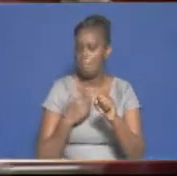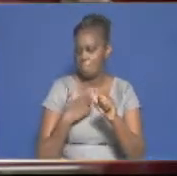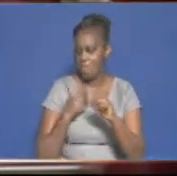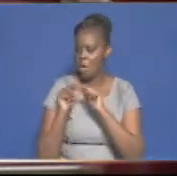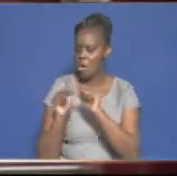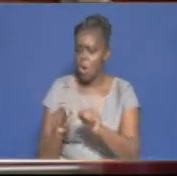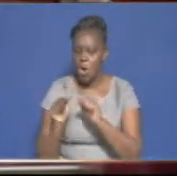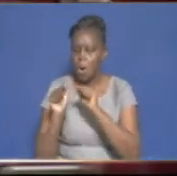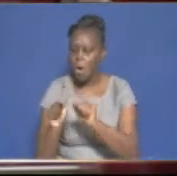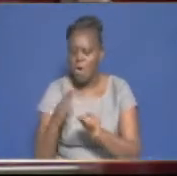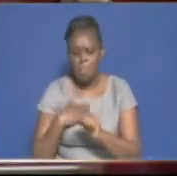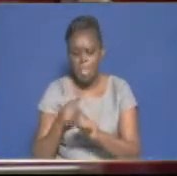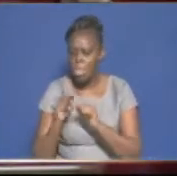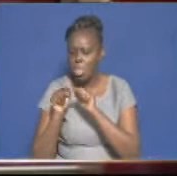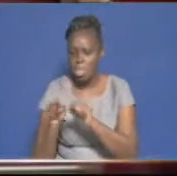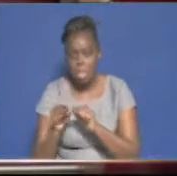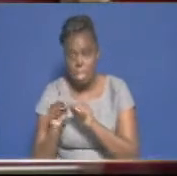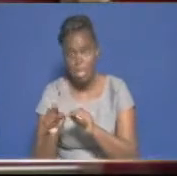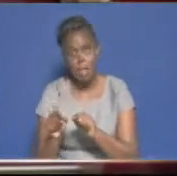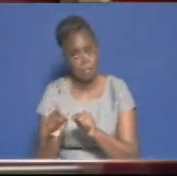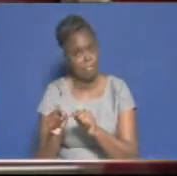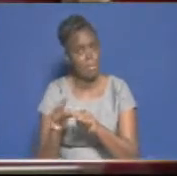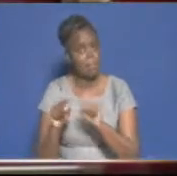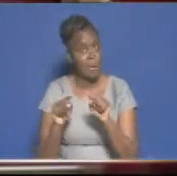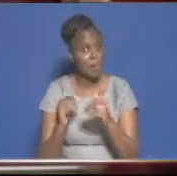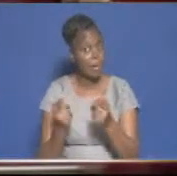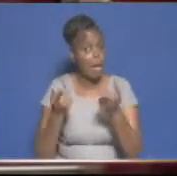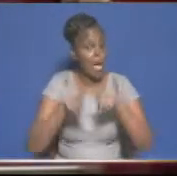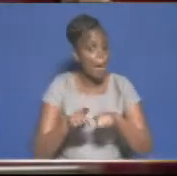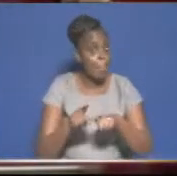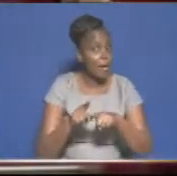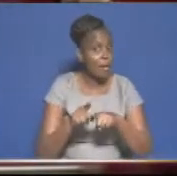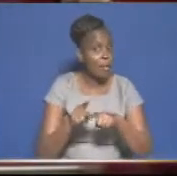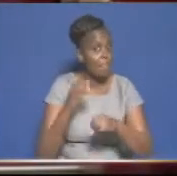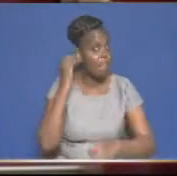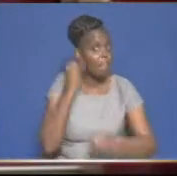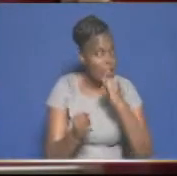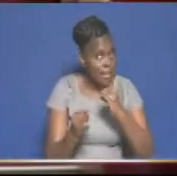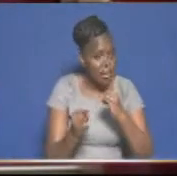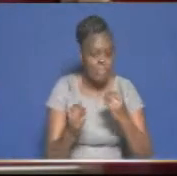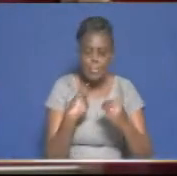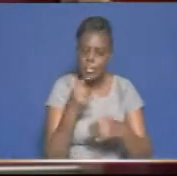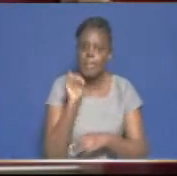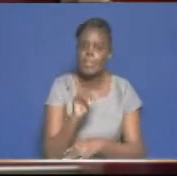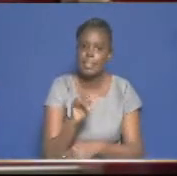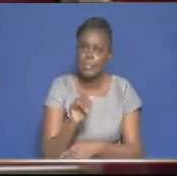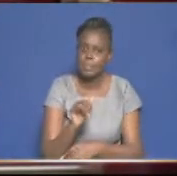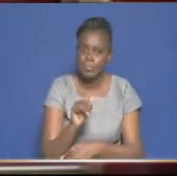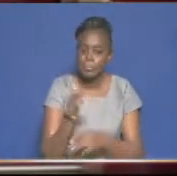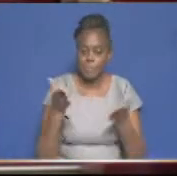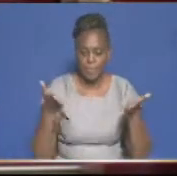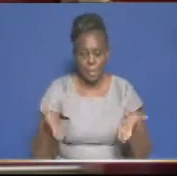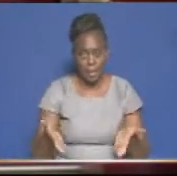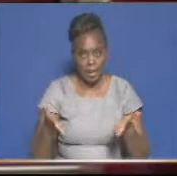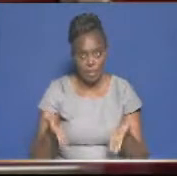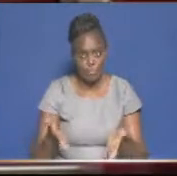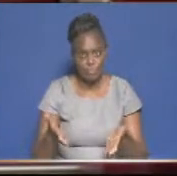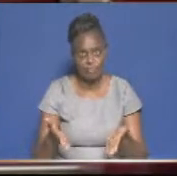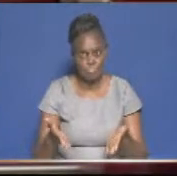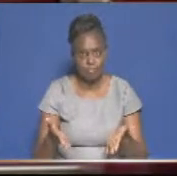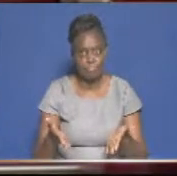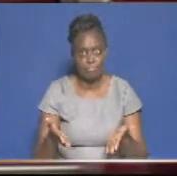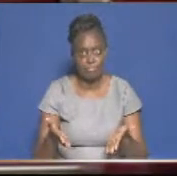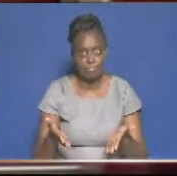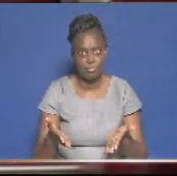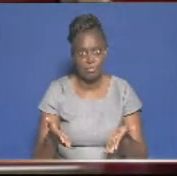manner of things, I've rigged them out, I want to keep. But eventually, he said, now, much as